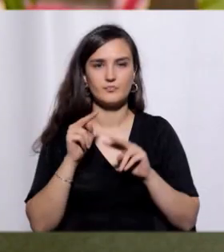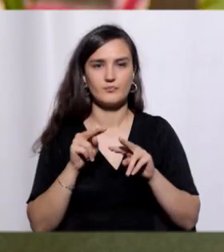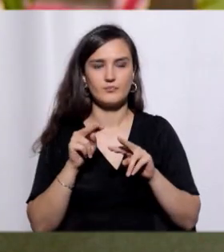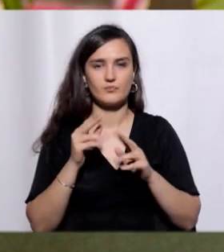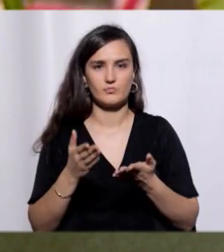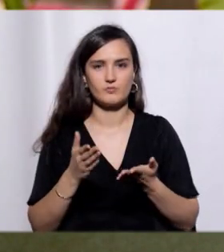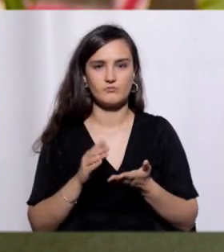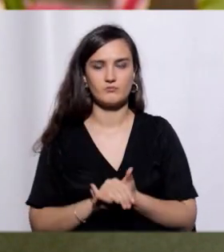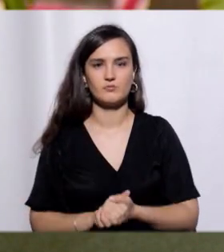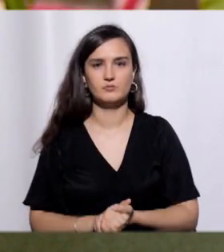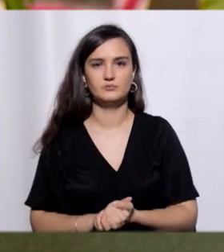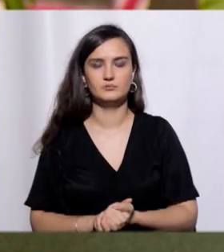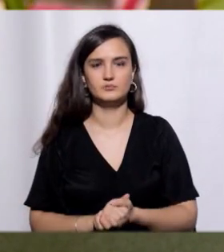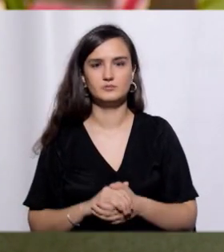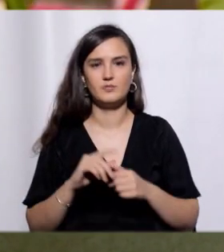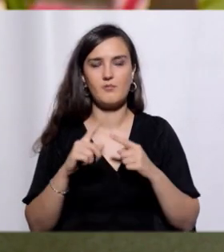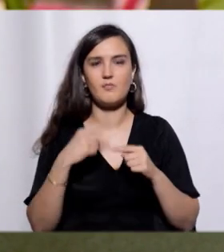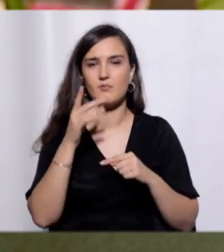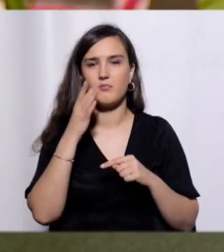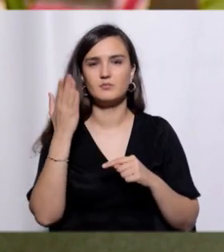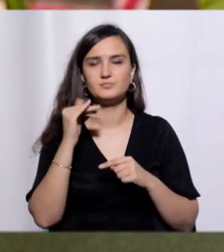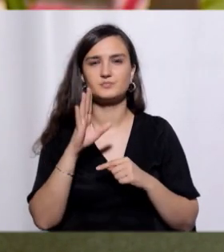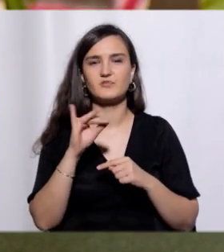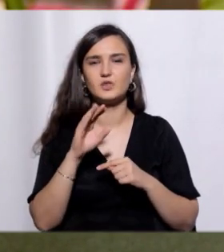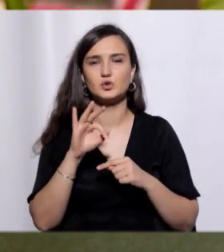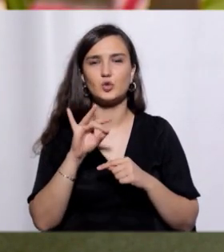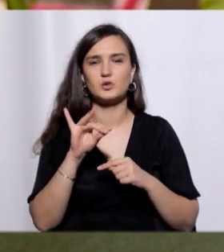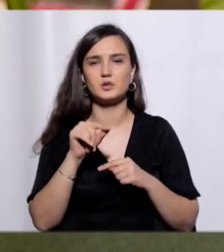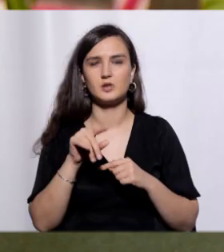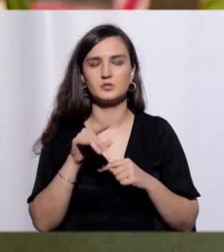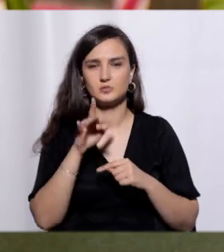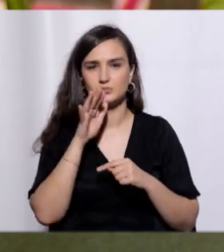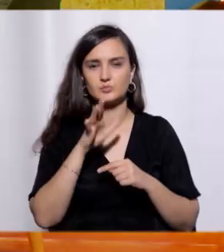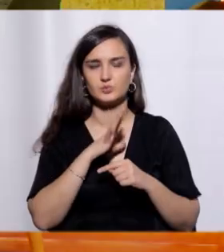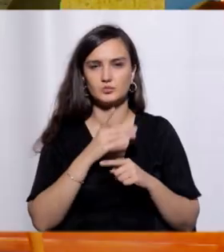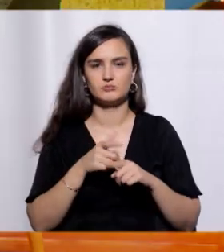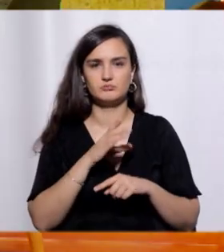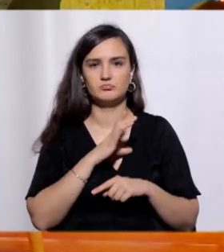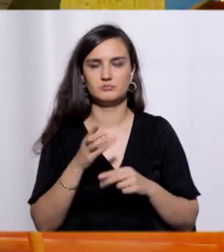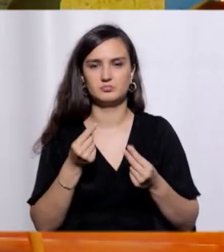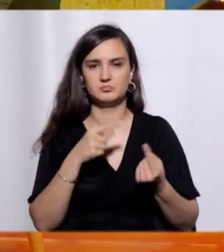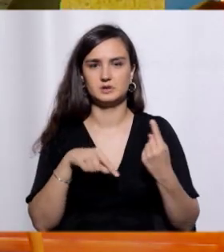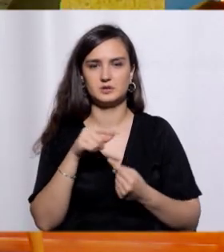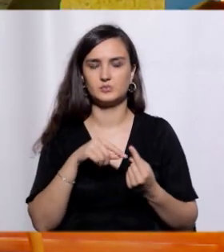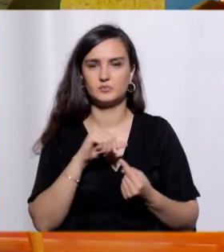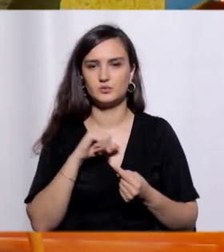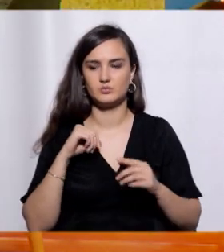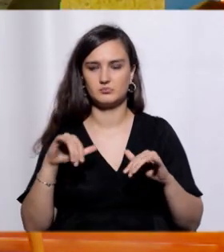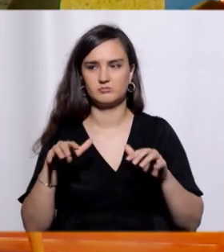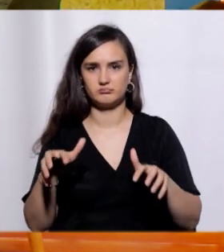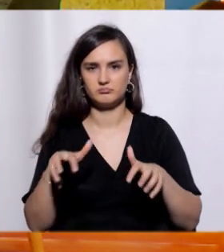the landed gentry. During Victorian times, landed gentry became wealthy business people who owned